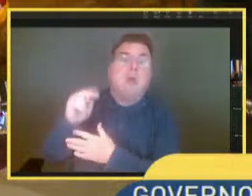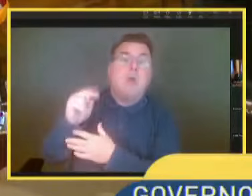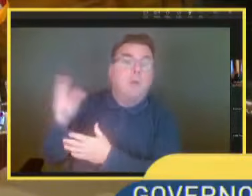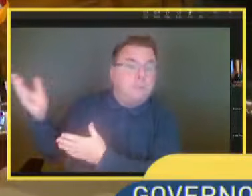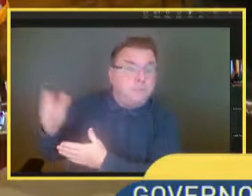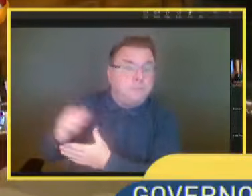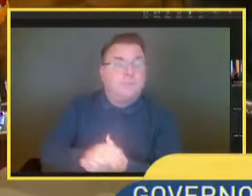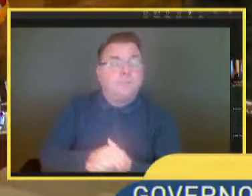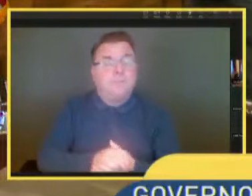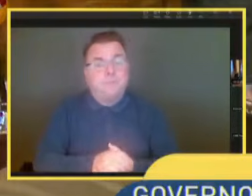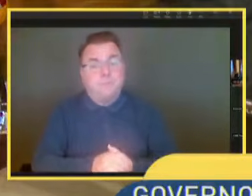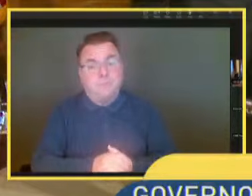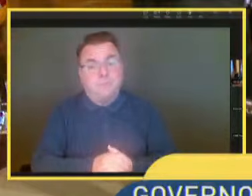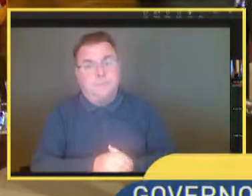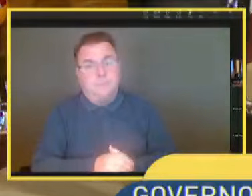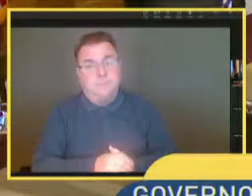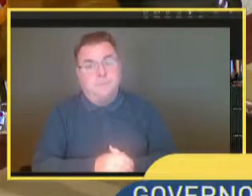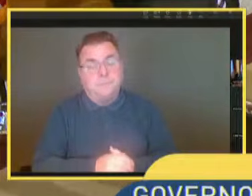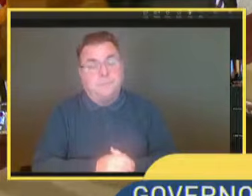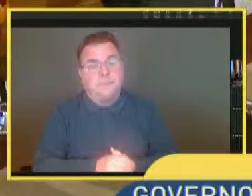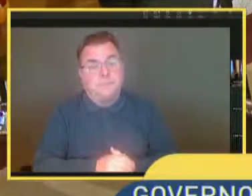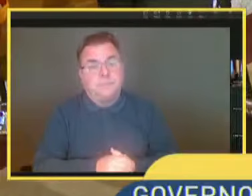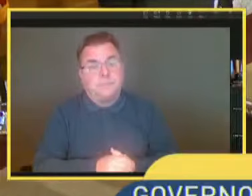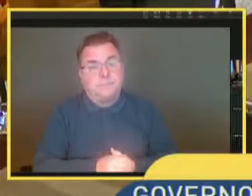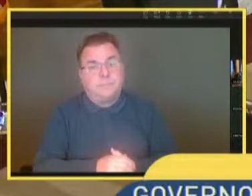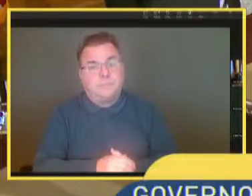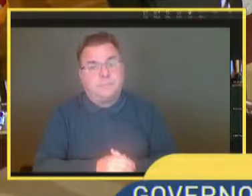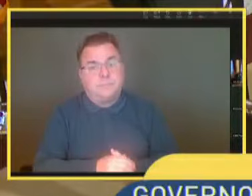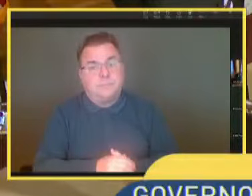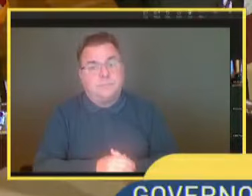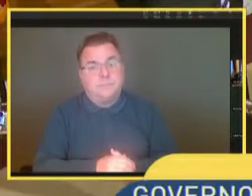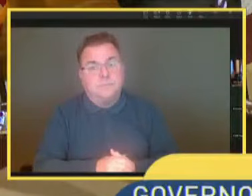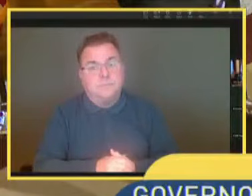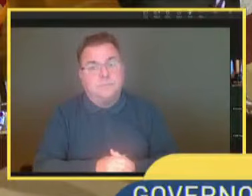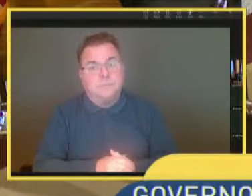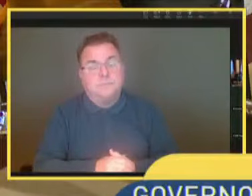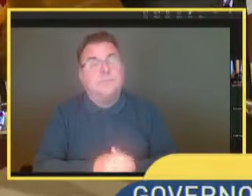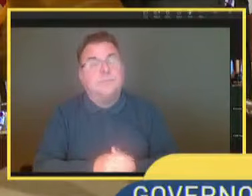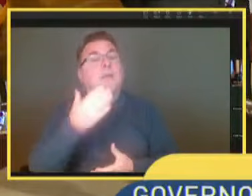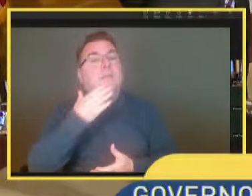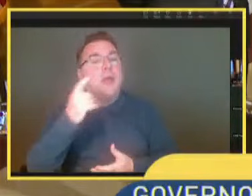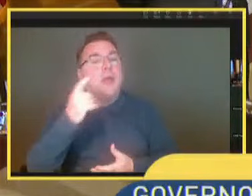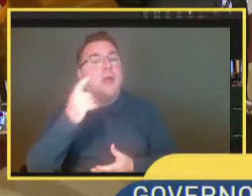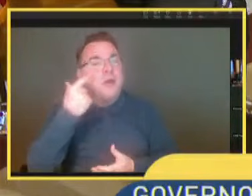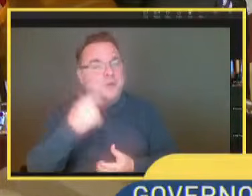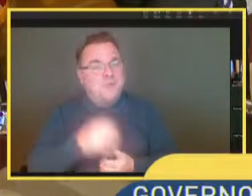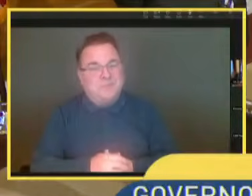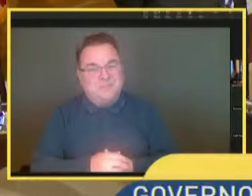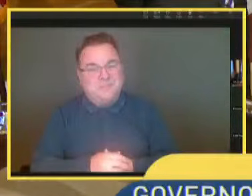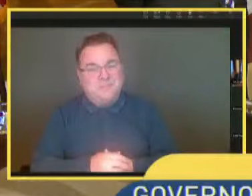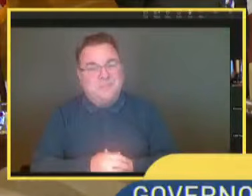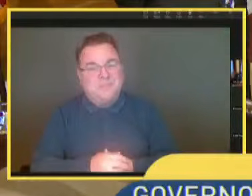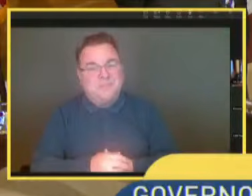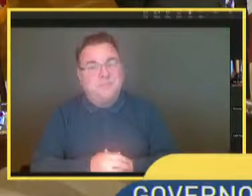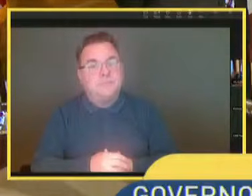Thank you, Governor. I come to the microphone this morning as one